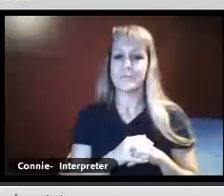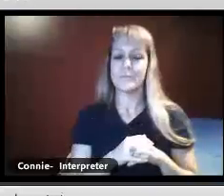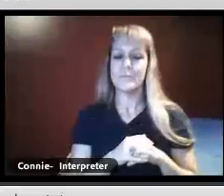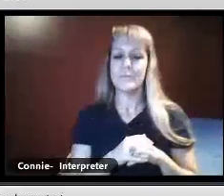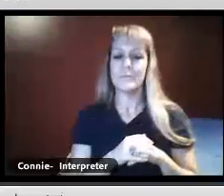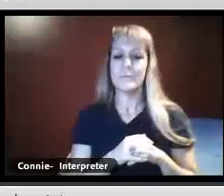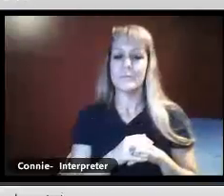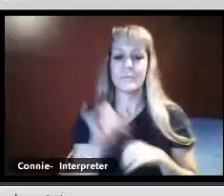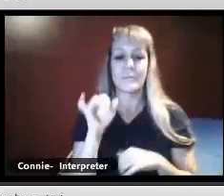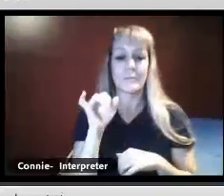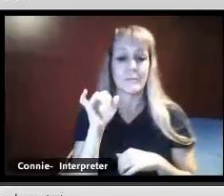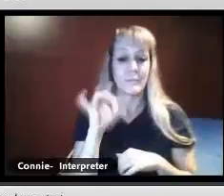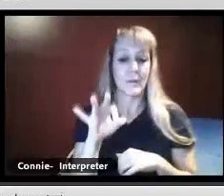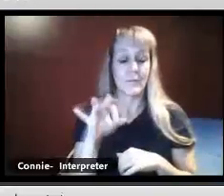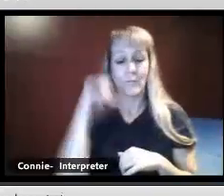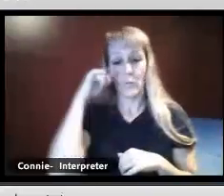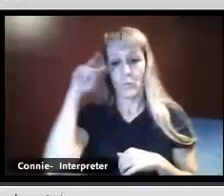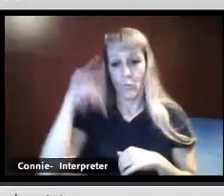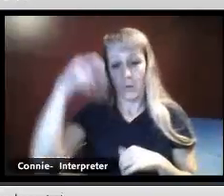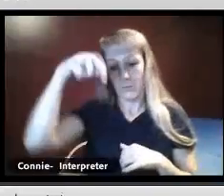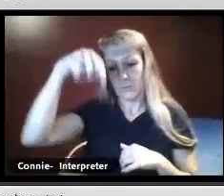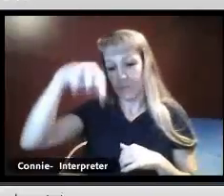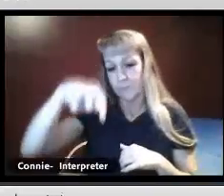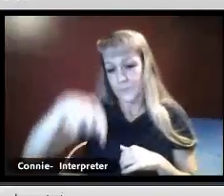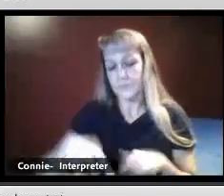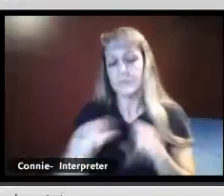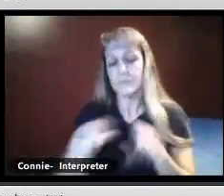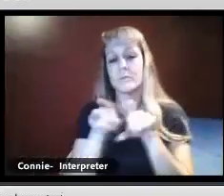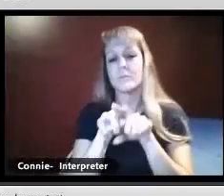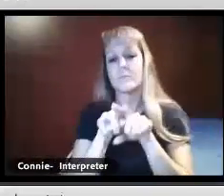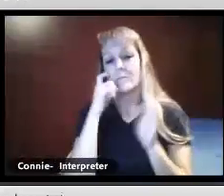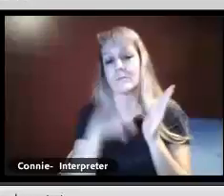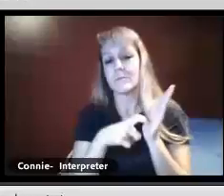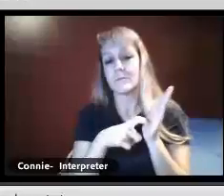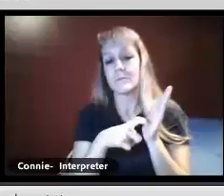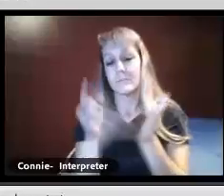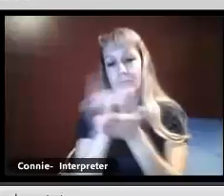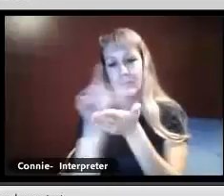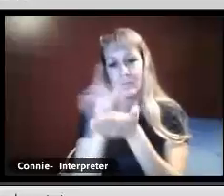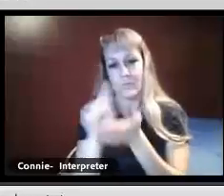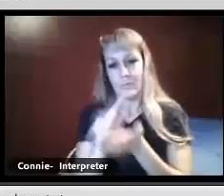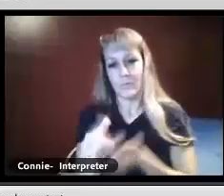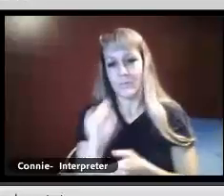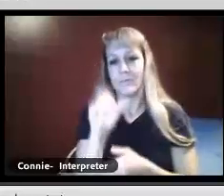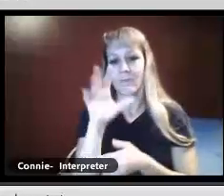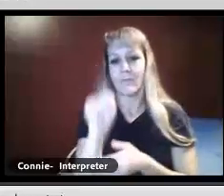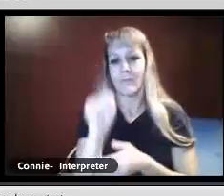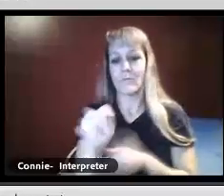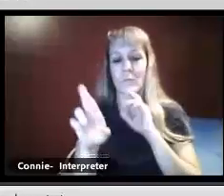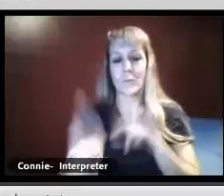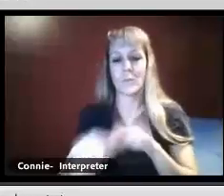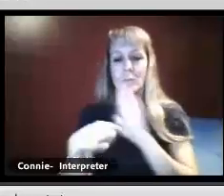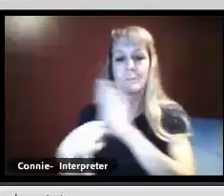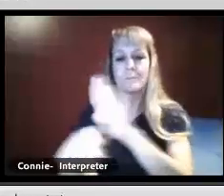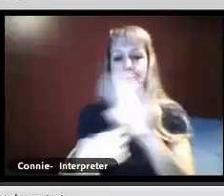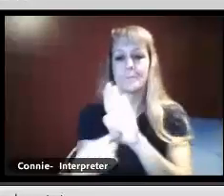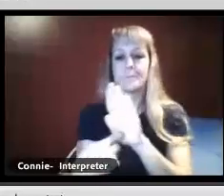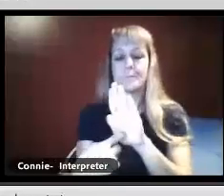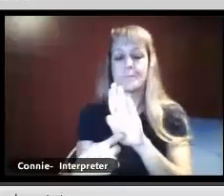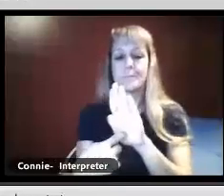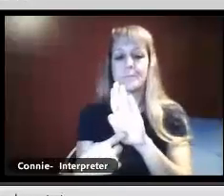And if you scroll down just a little bit, you'll notice that also every week the Scout Report presents a